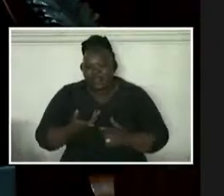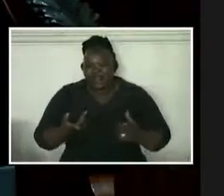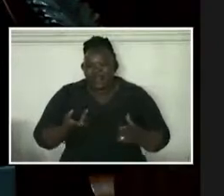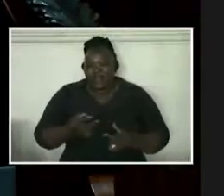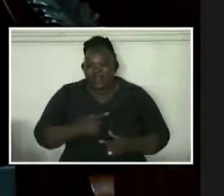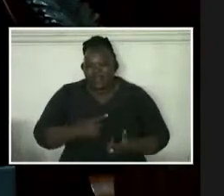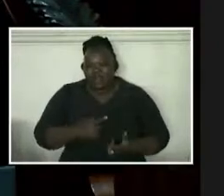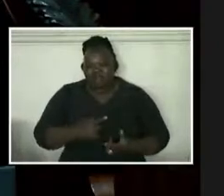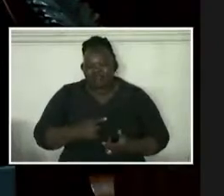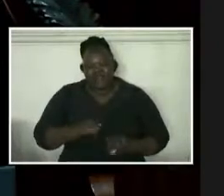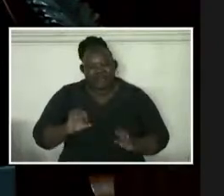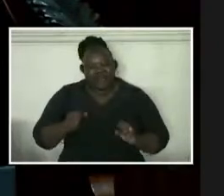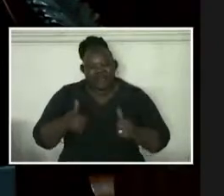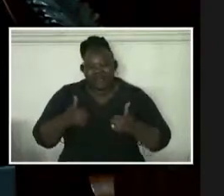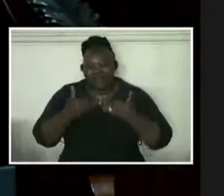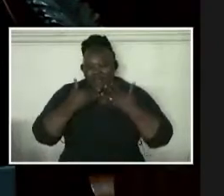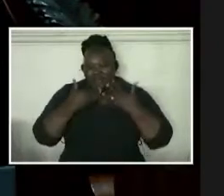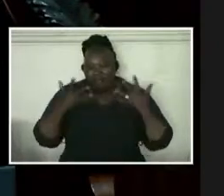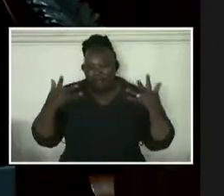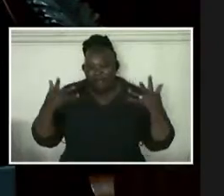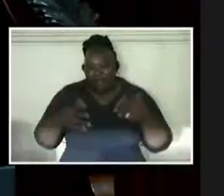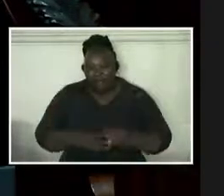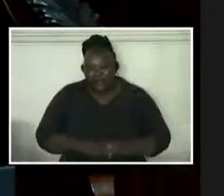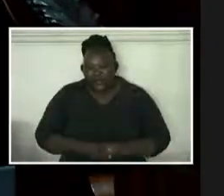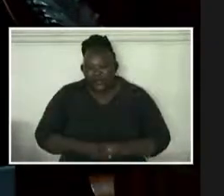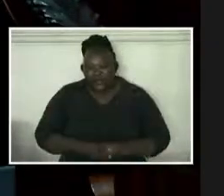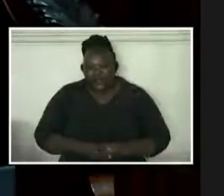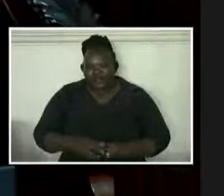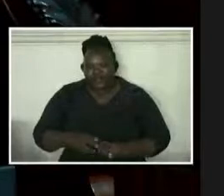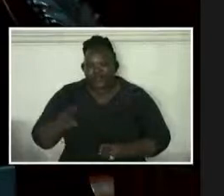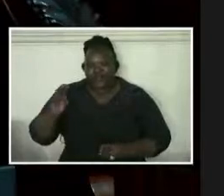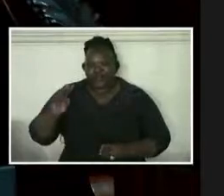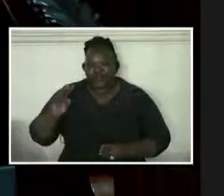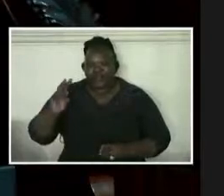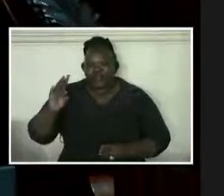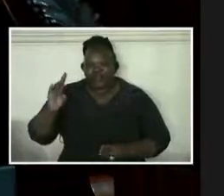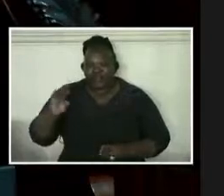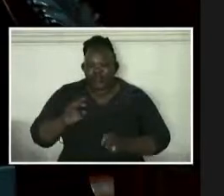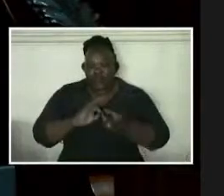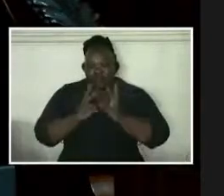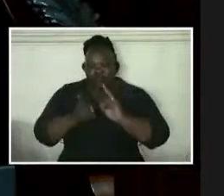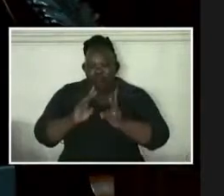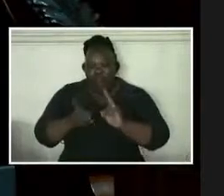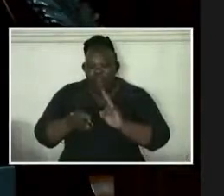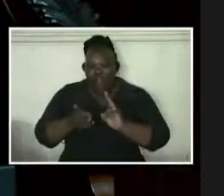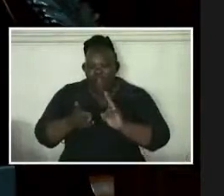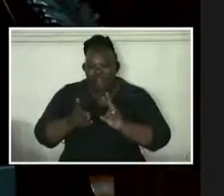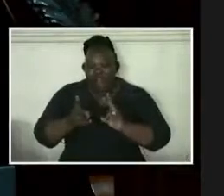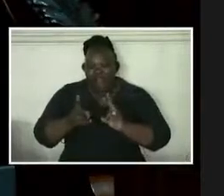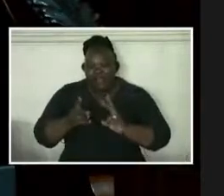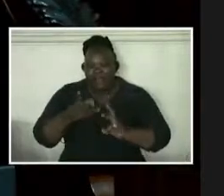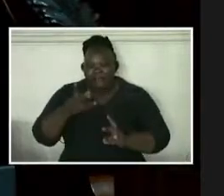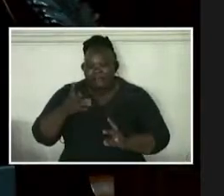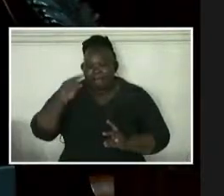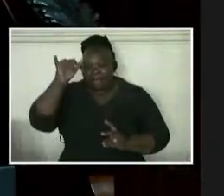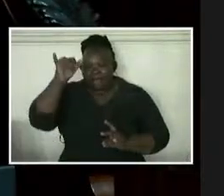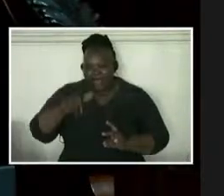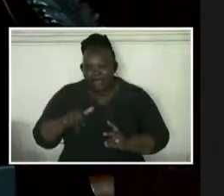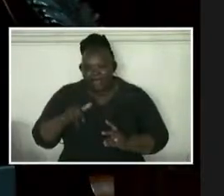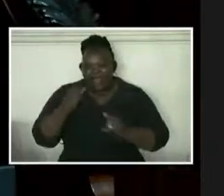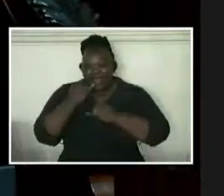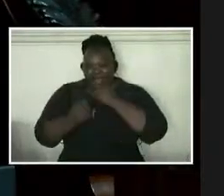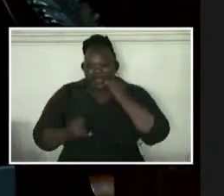you wonder why you waluam tagat on thursday that the 12th of may we will join the well commemorating uh